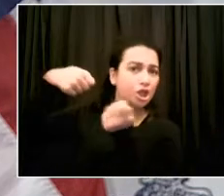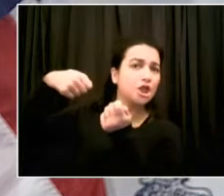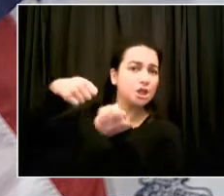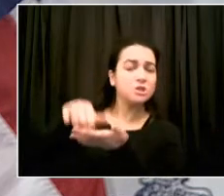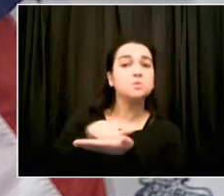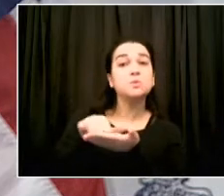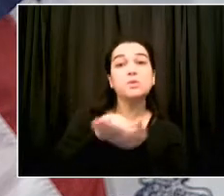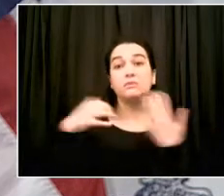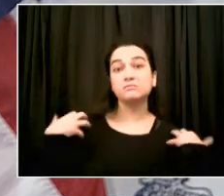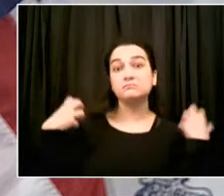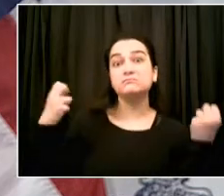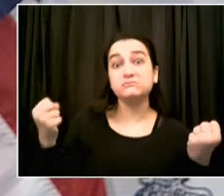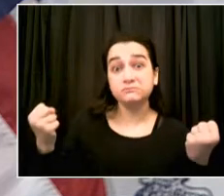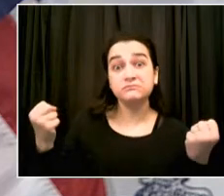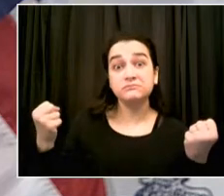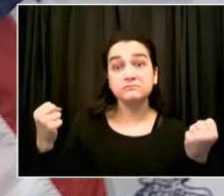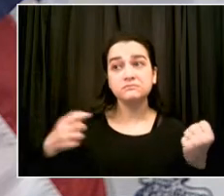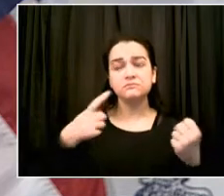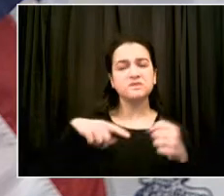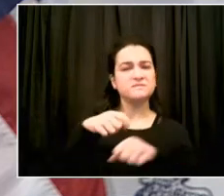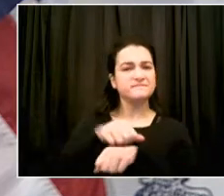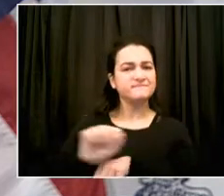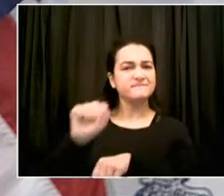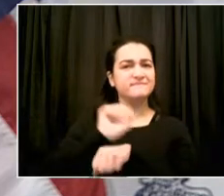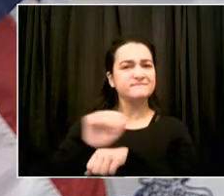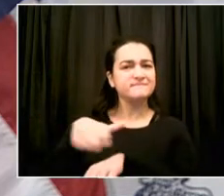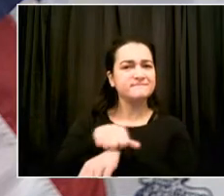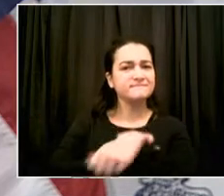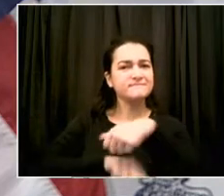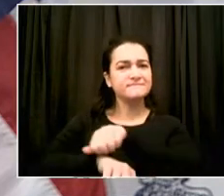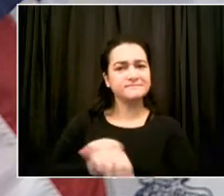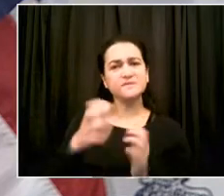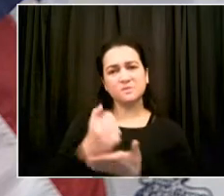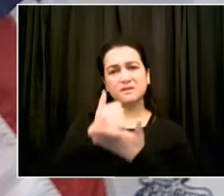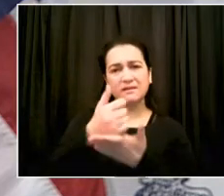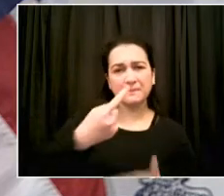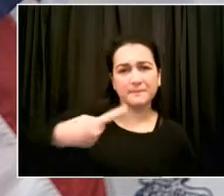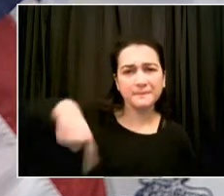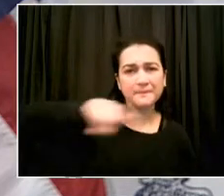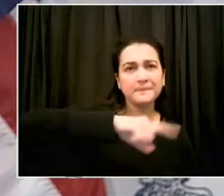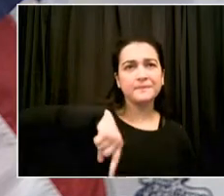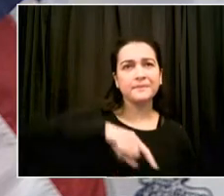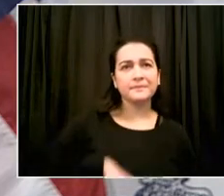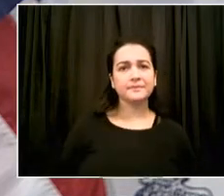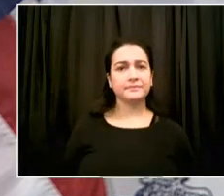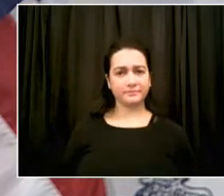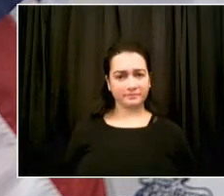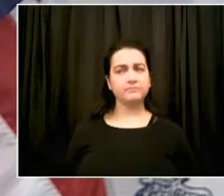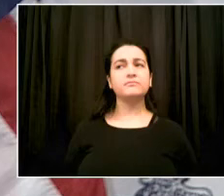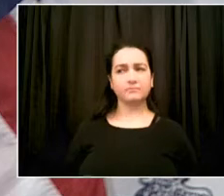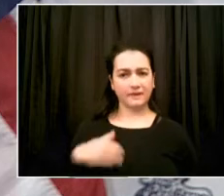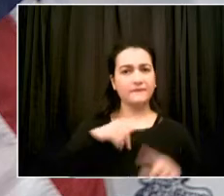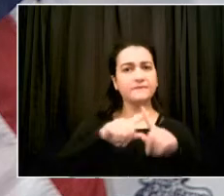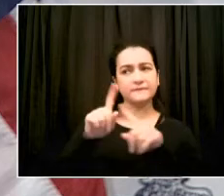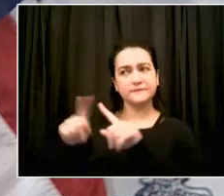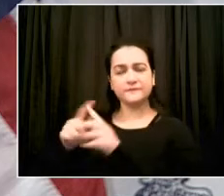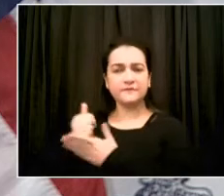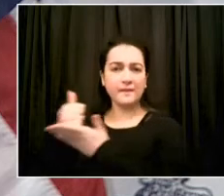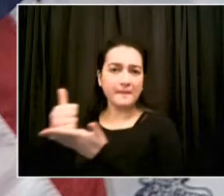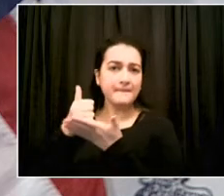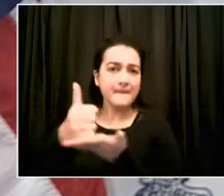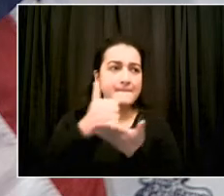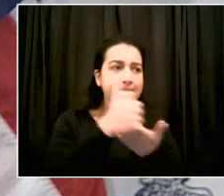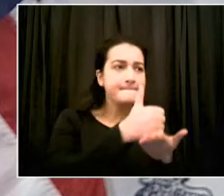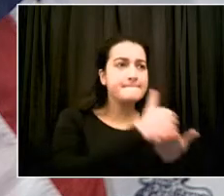the roadblocks, the city of New York reached its second highest one-year total for the creation